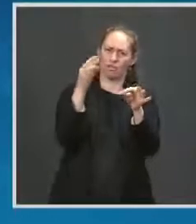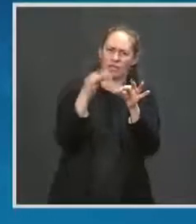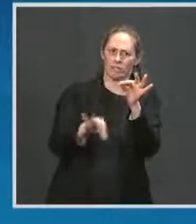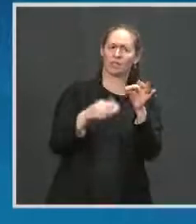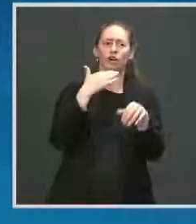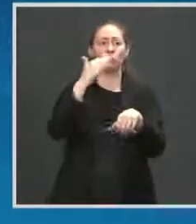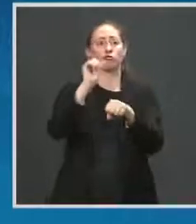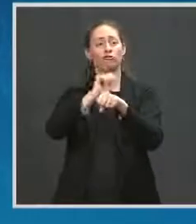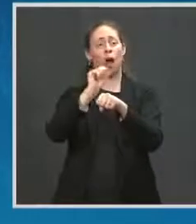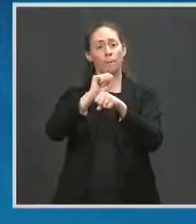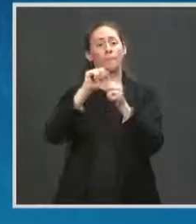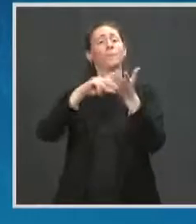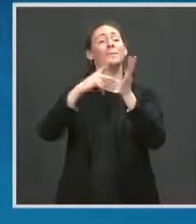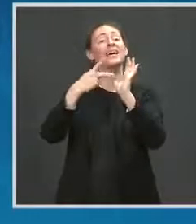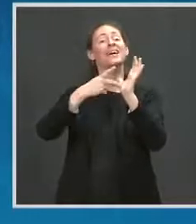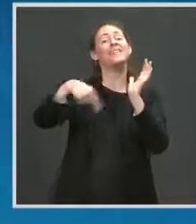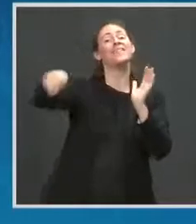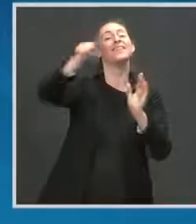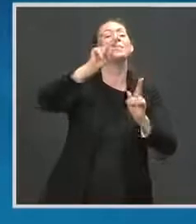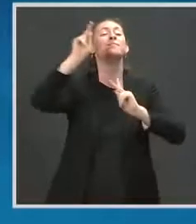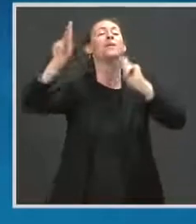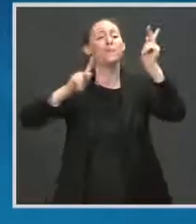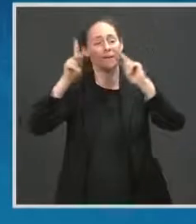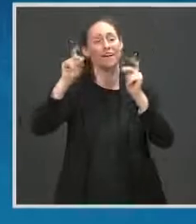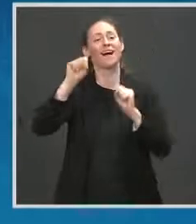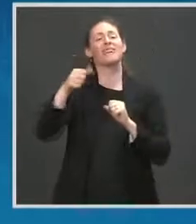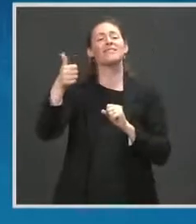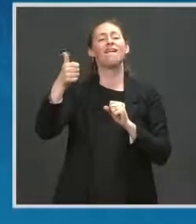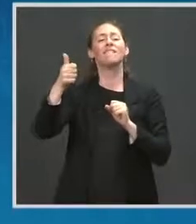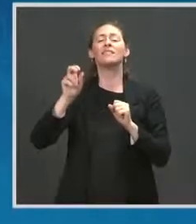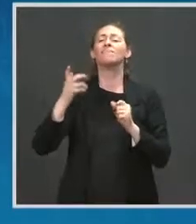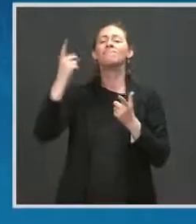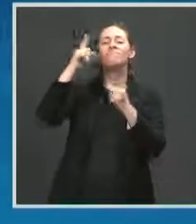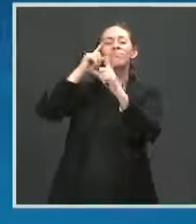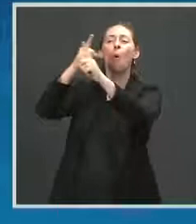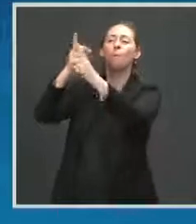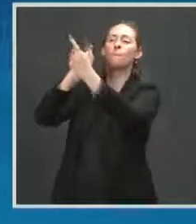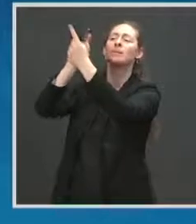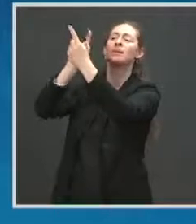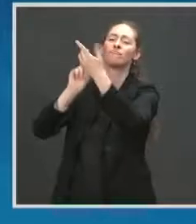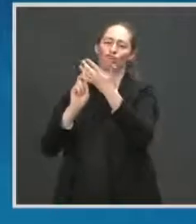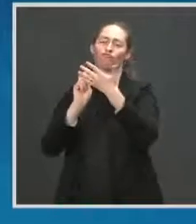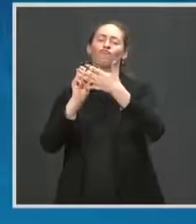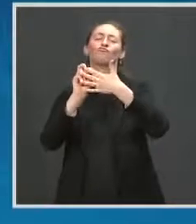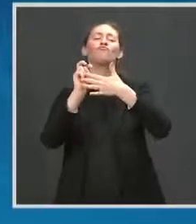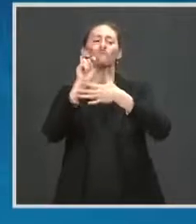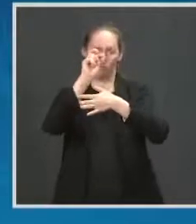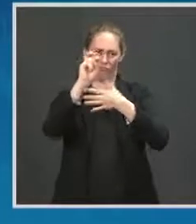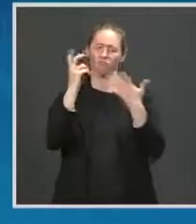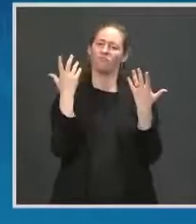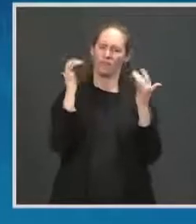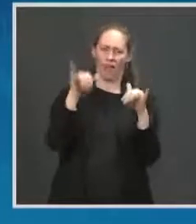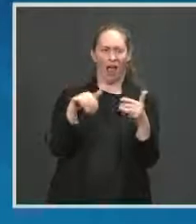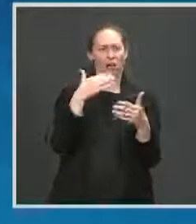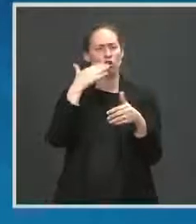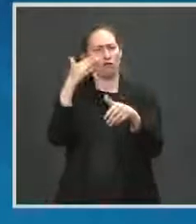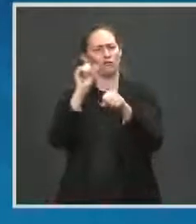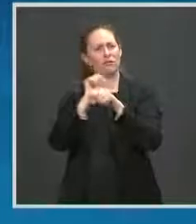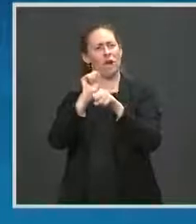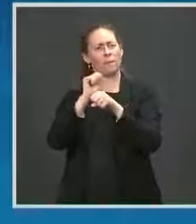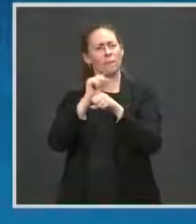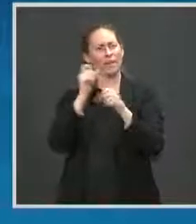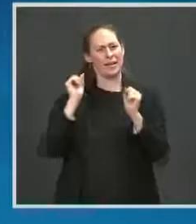as you want, to aspire. That's what a good job does. And